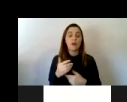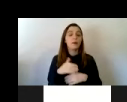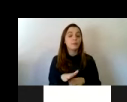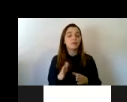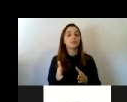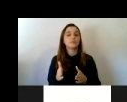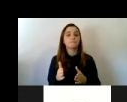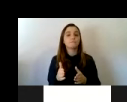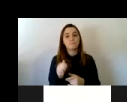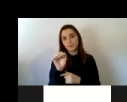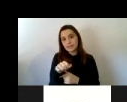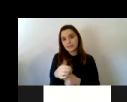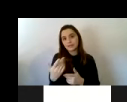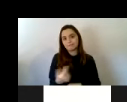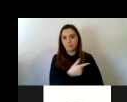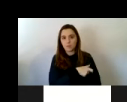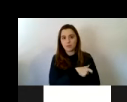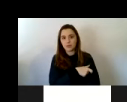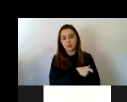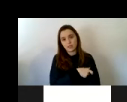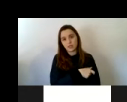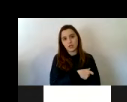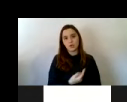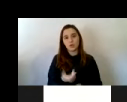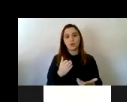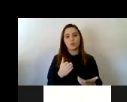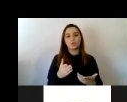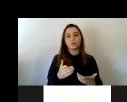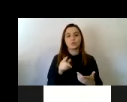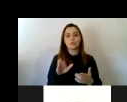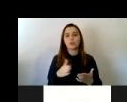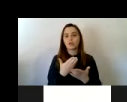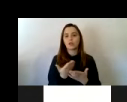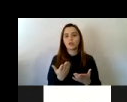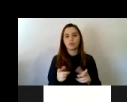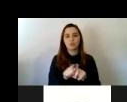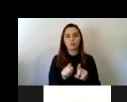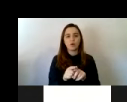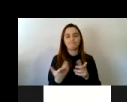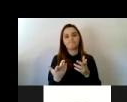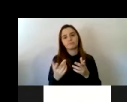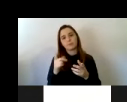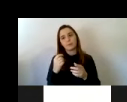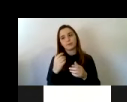to have a representation from the stakeholder, that will enhance our advocacy work.